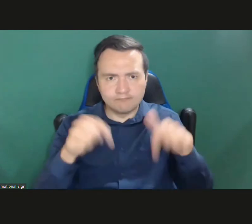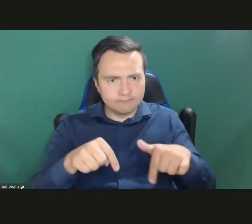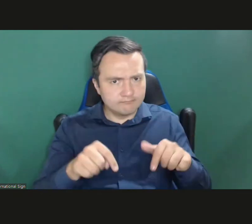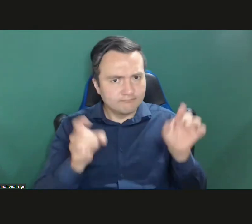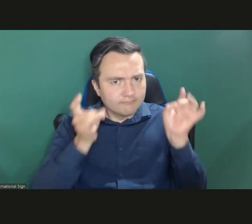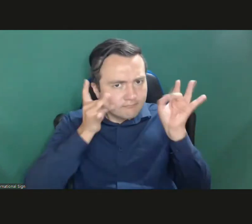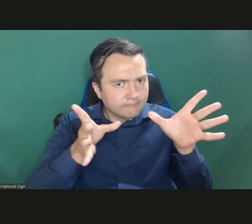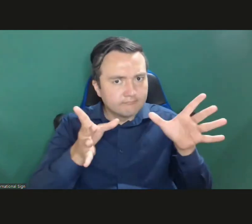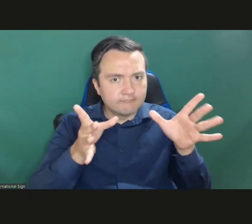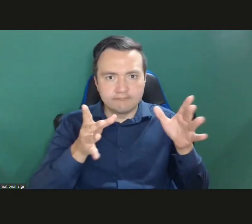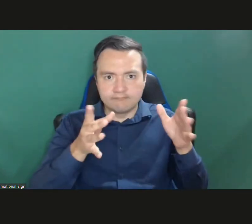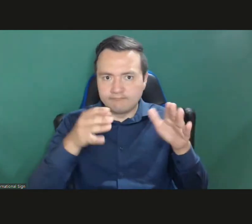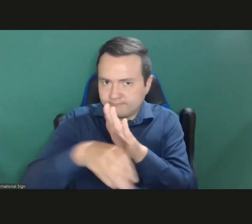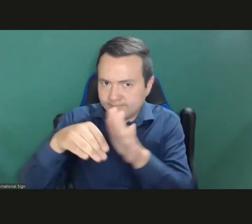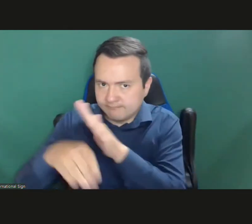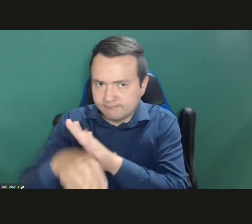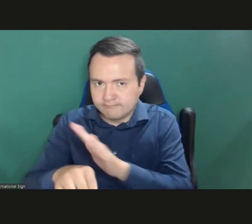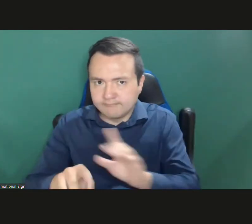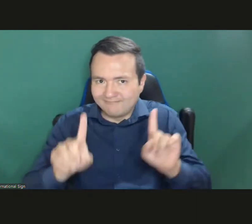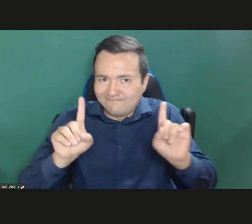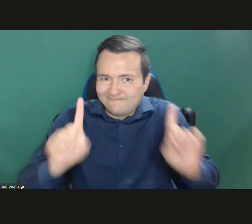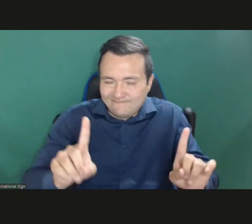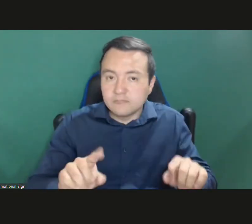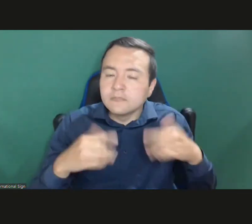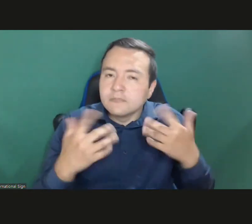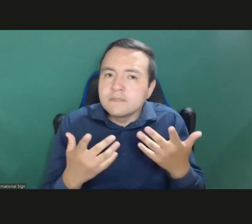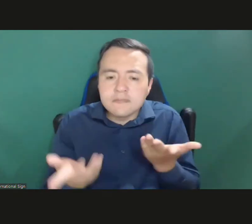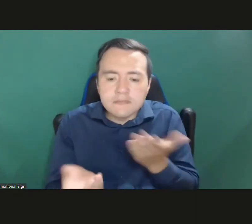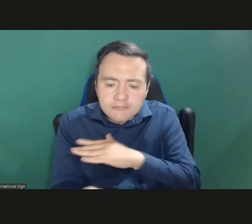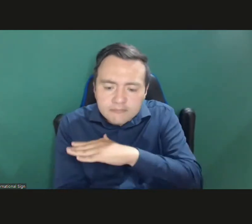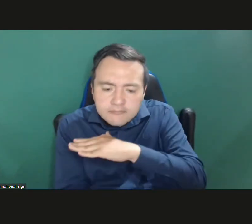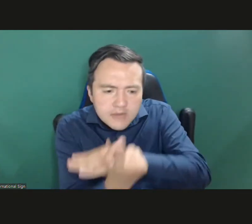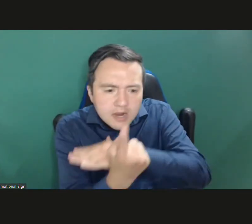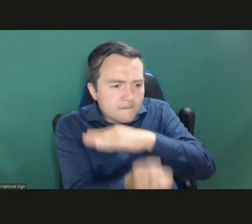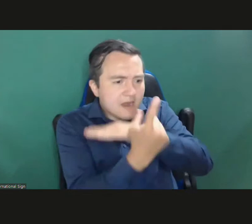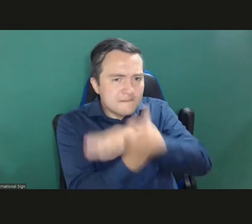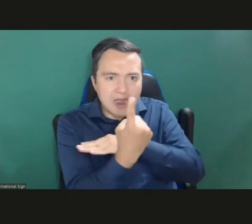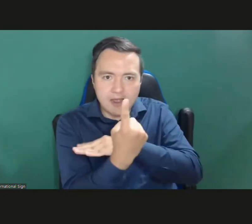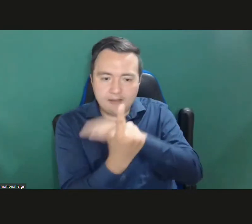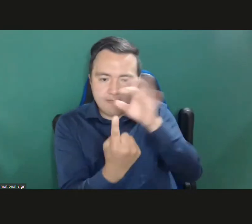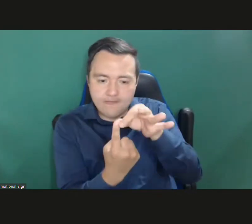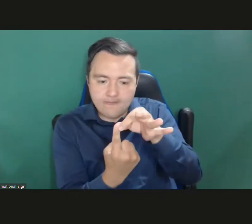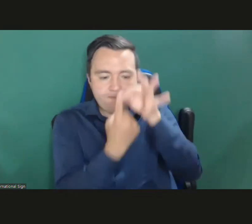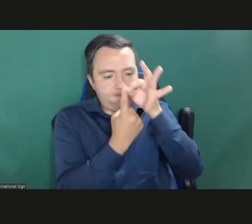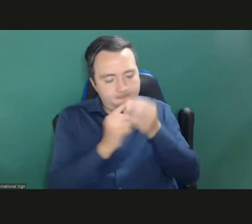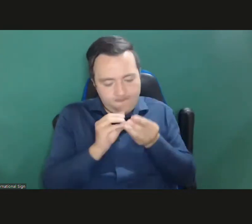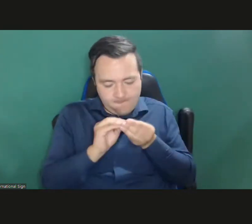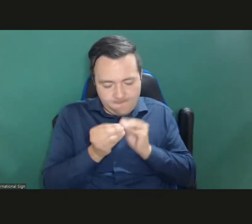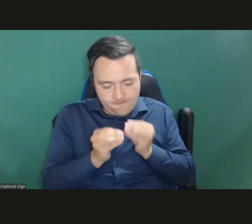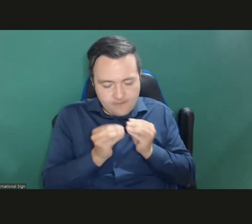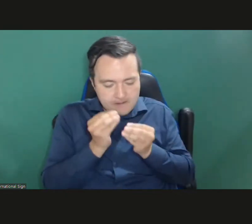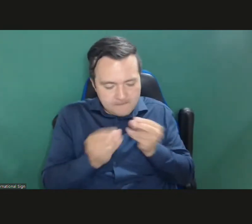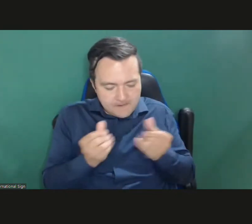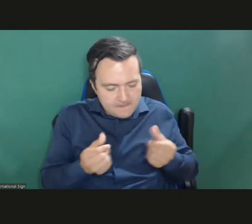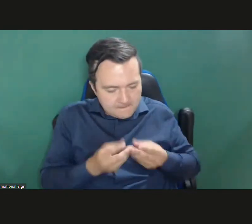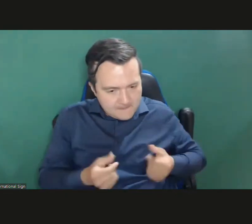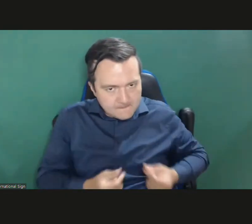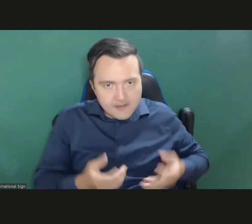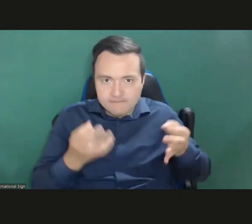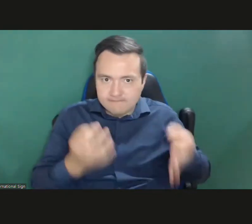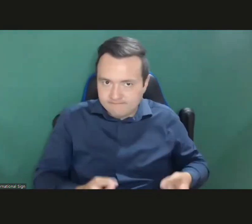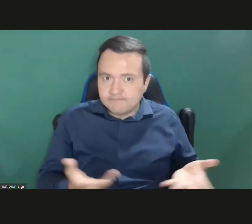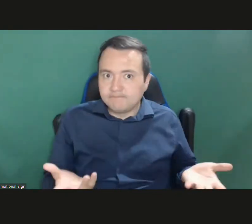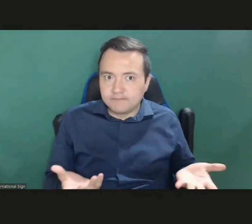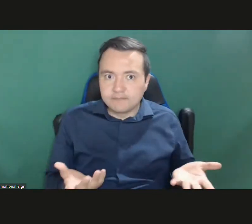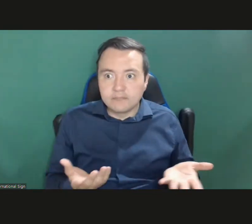The severe crisis, thank you very much. I would just like to underscore something you said about the severe crisis that the region is going through, and this is an opportunity for